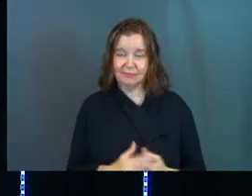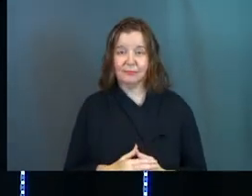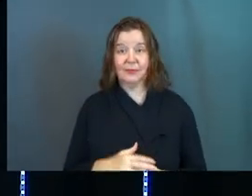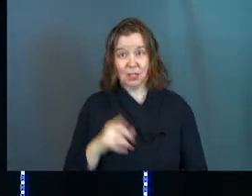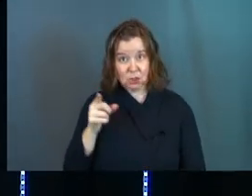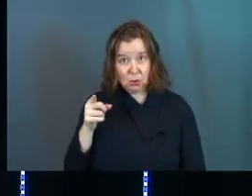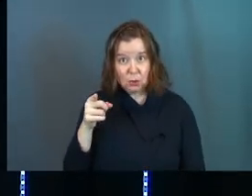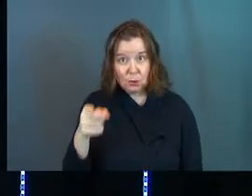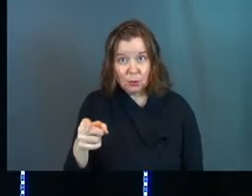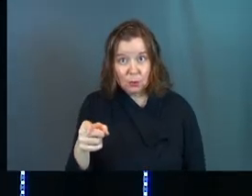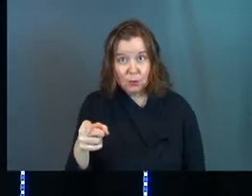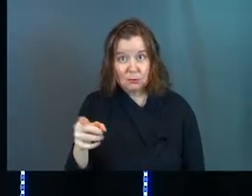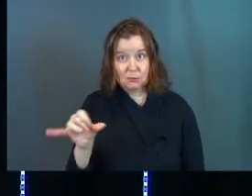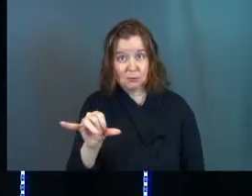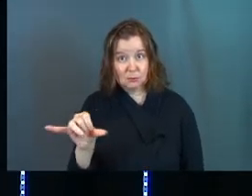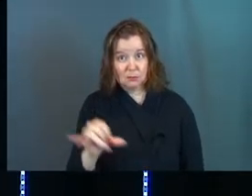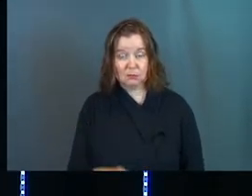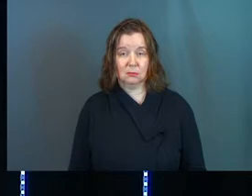It's you.